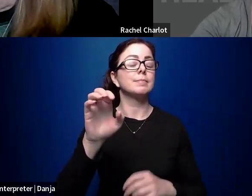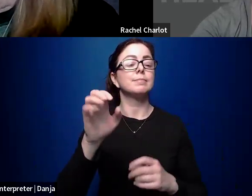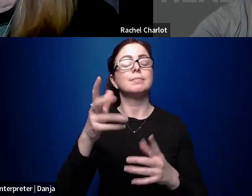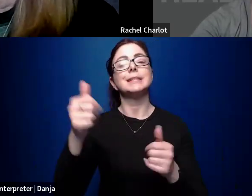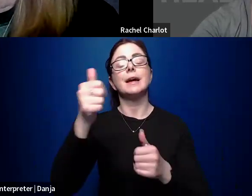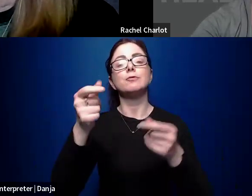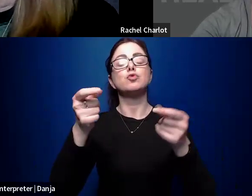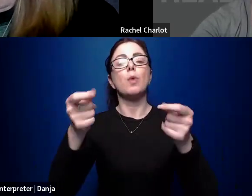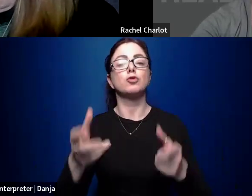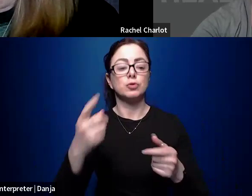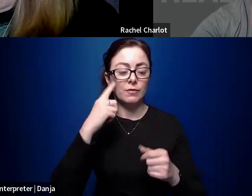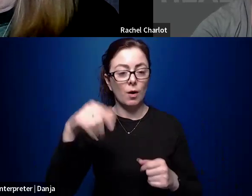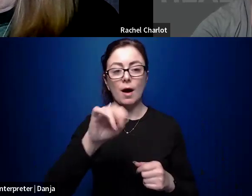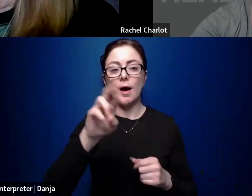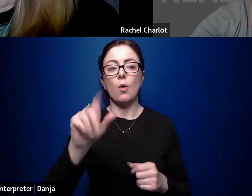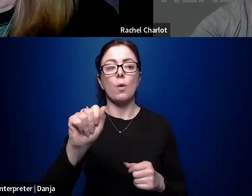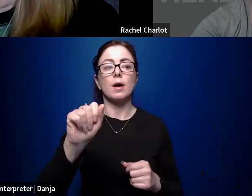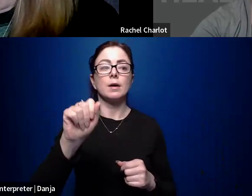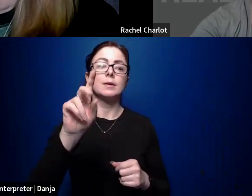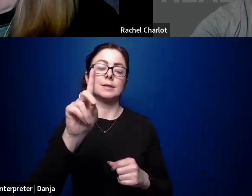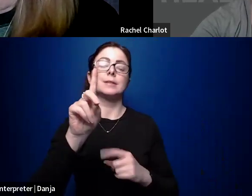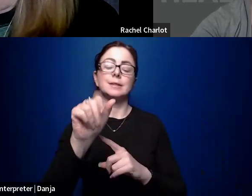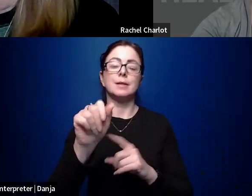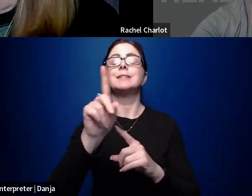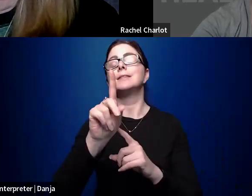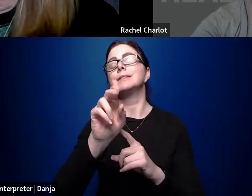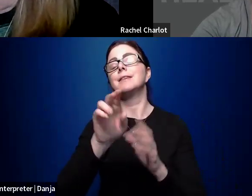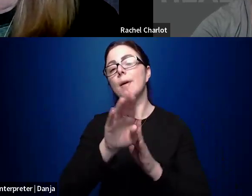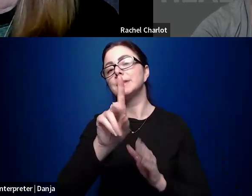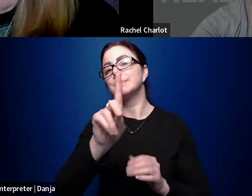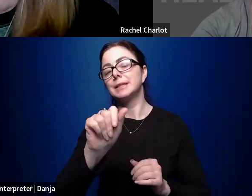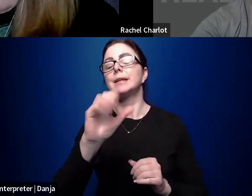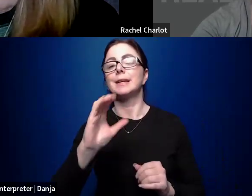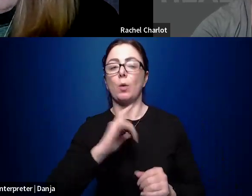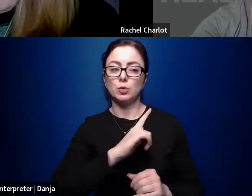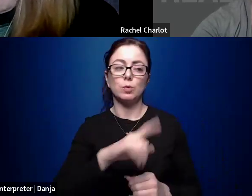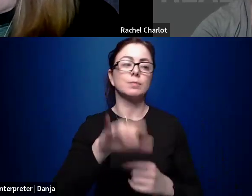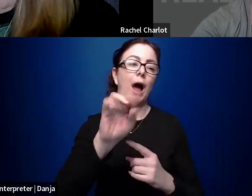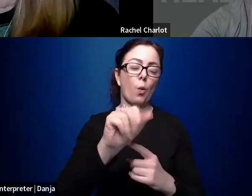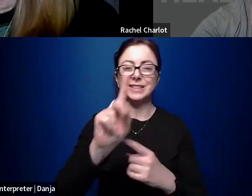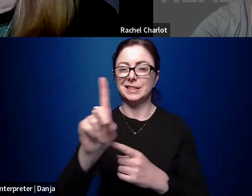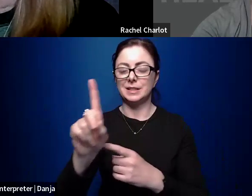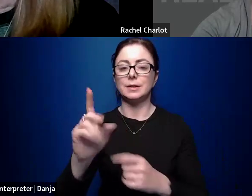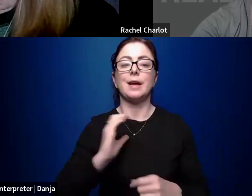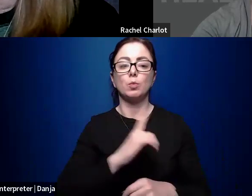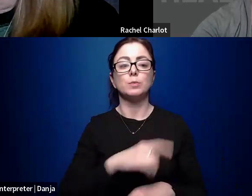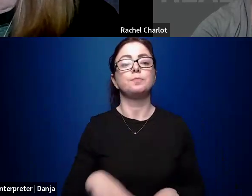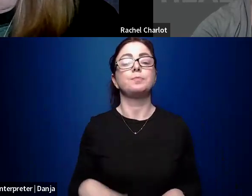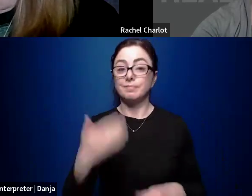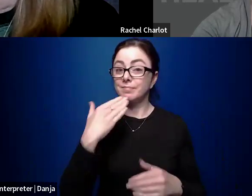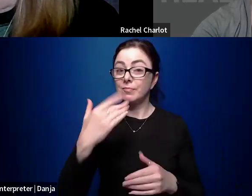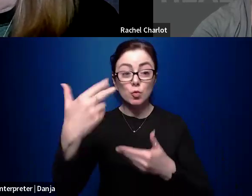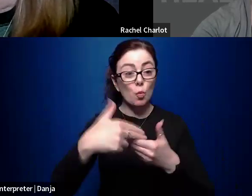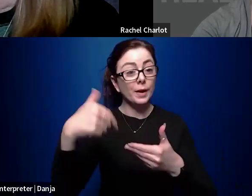all for joining us as we celebrate through storytelling the resilience of families. This is kind of our kickoff